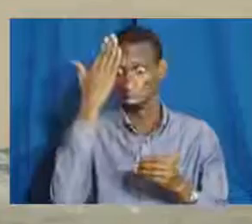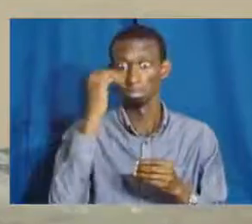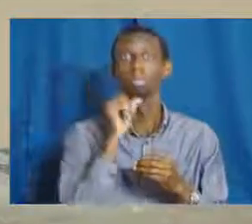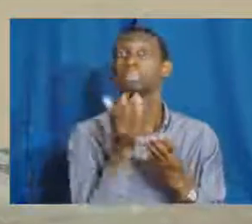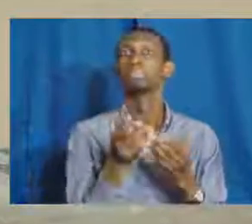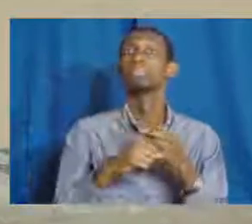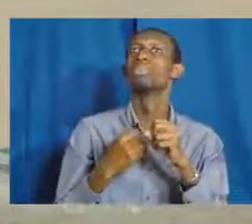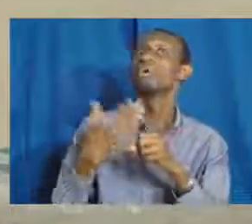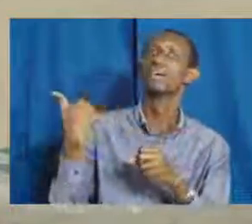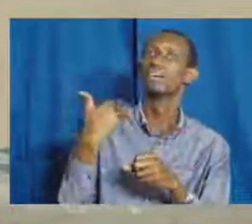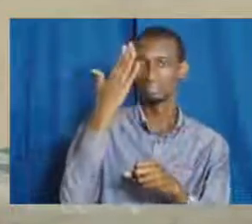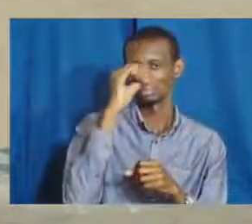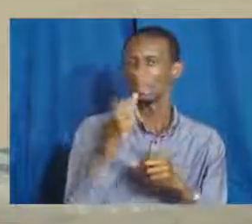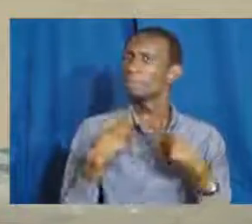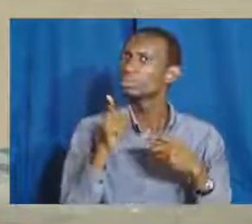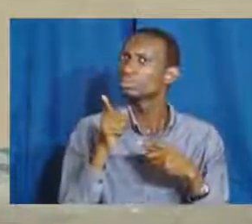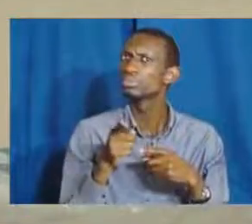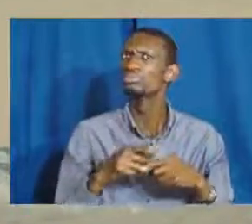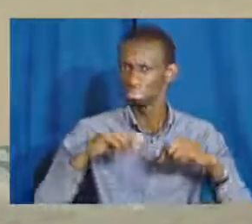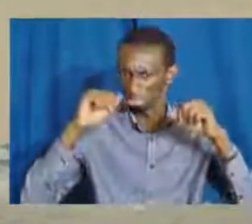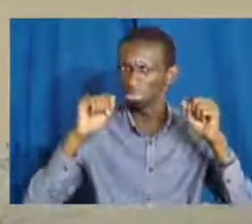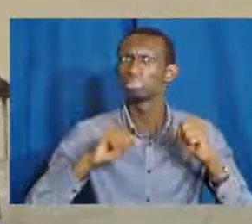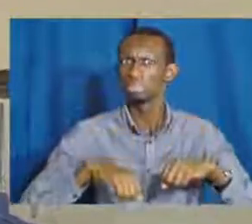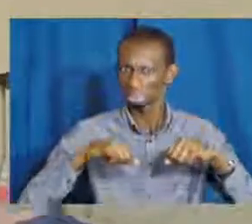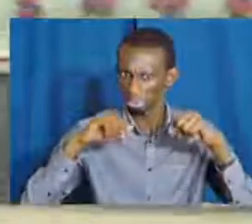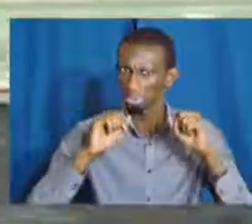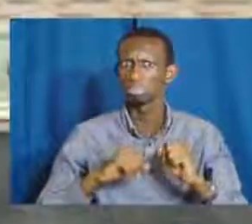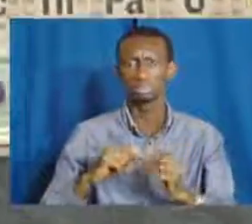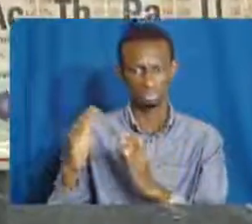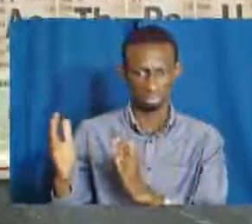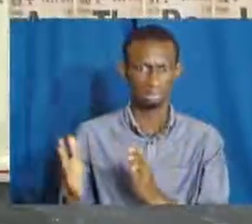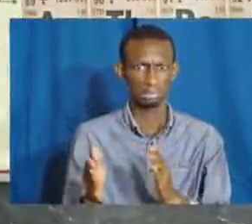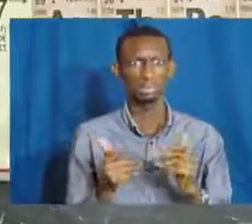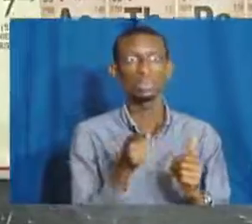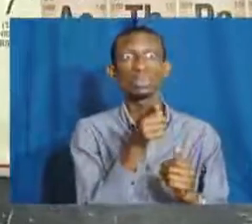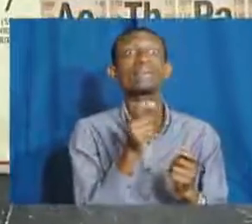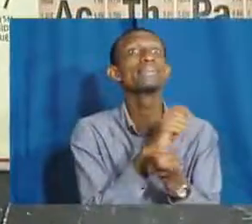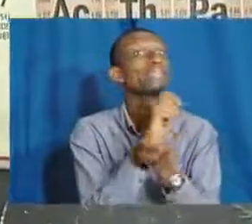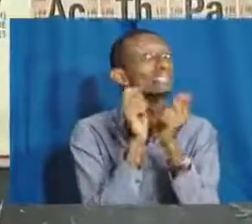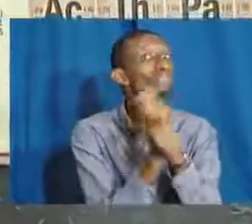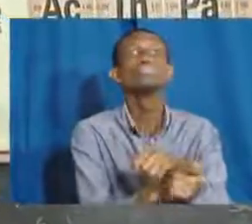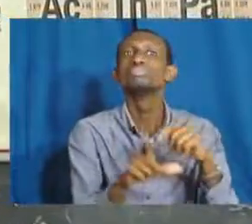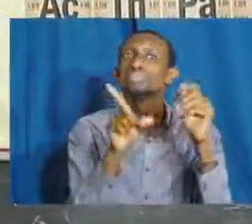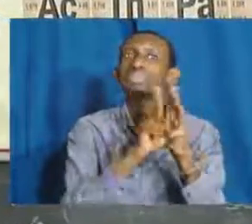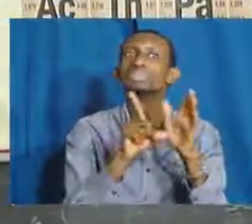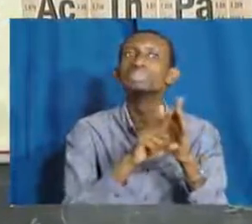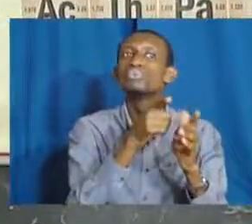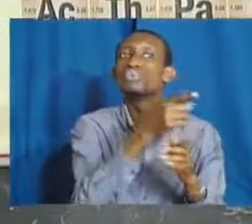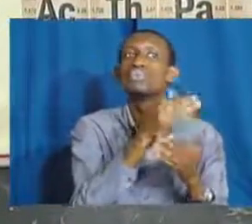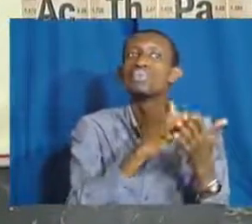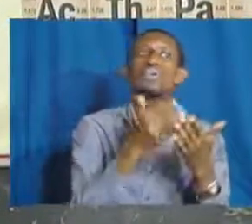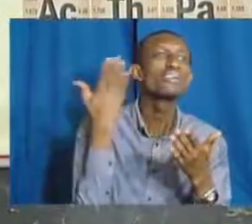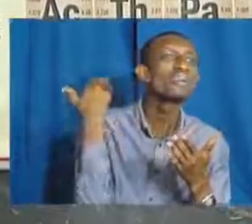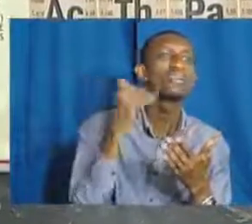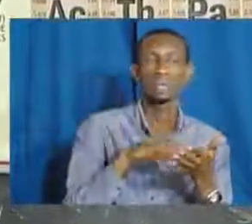And therefore, he was able to arrange these elements. He changed the law of the Mendeleev. Instead